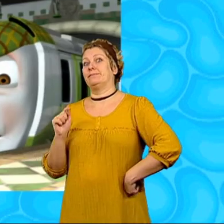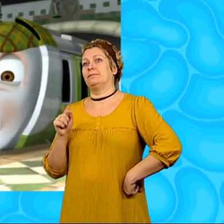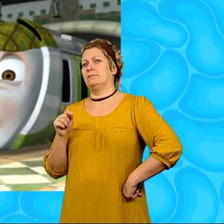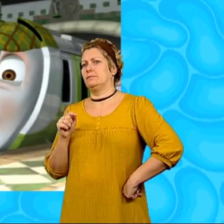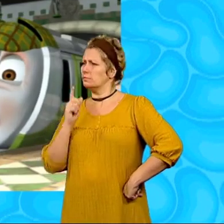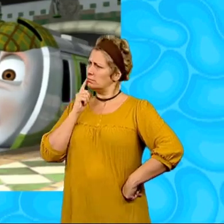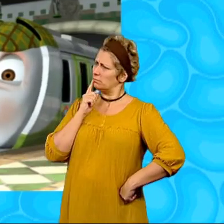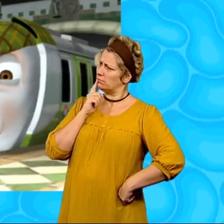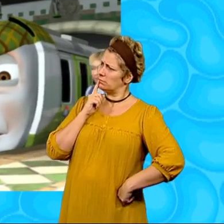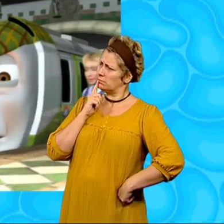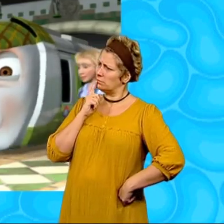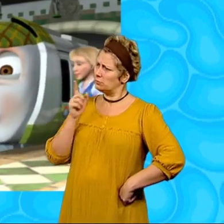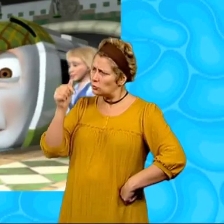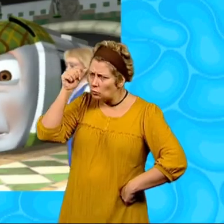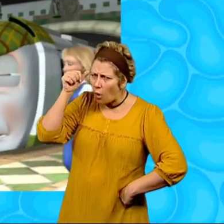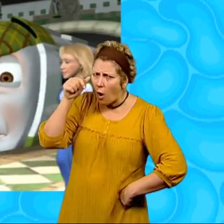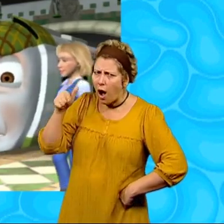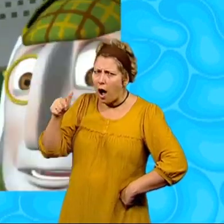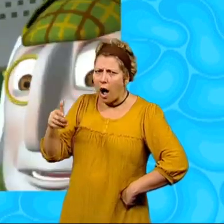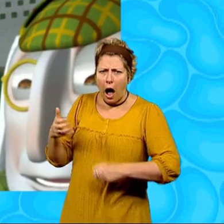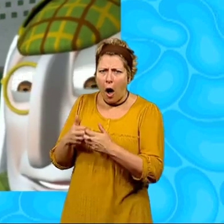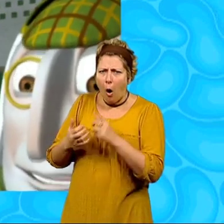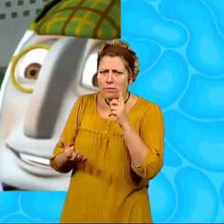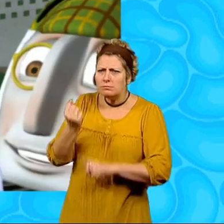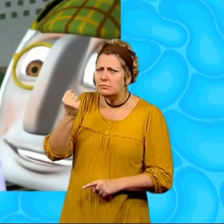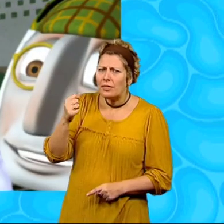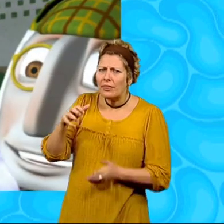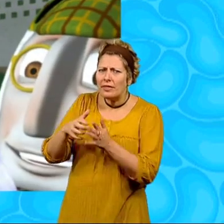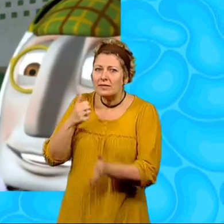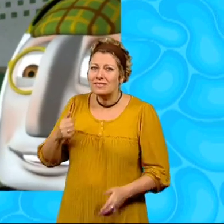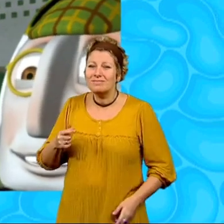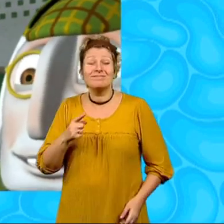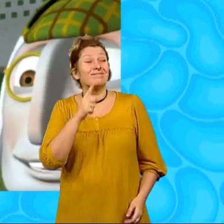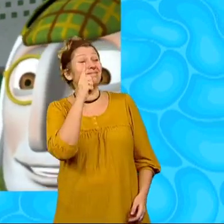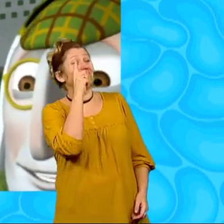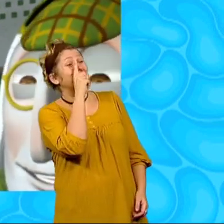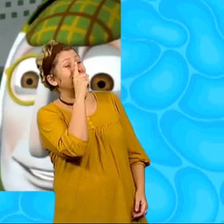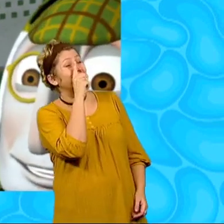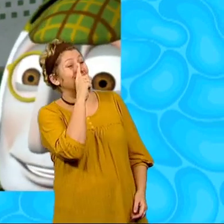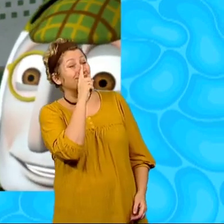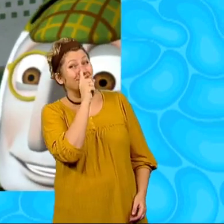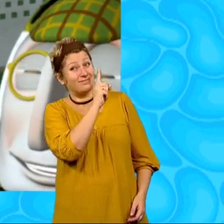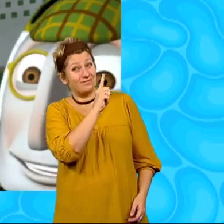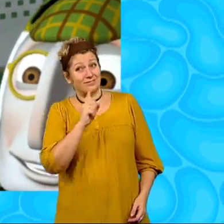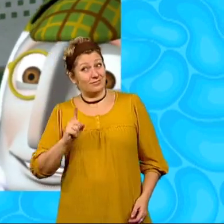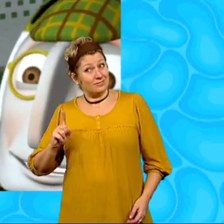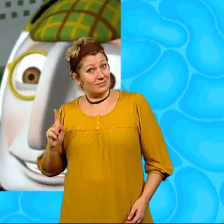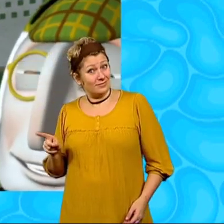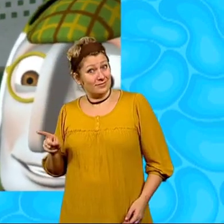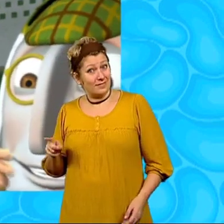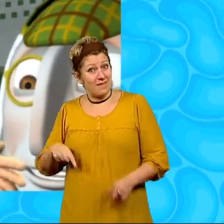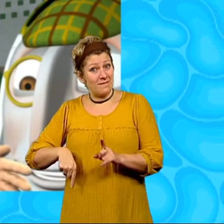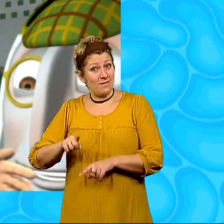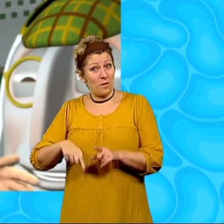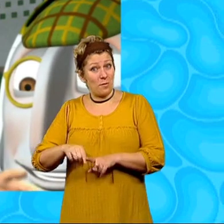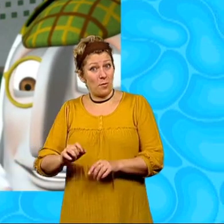However, have you worked that out? Elementary, my dear Bakerloo. Here are the football boots and